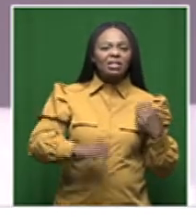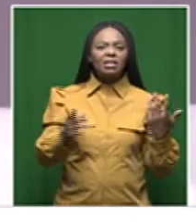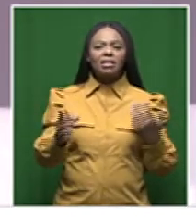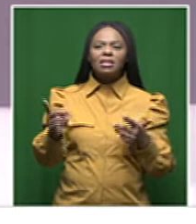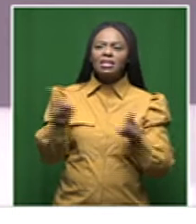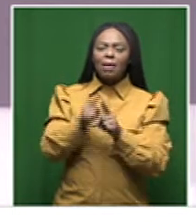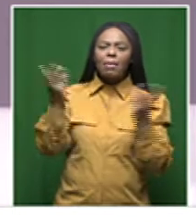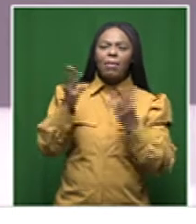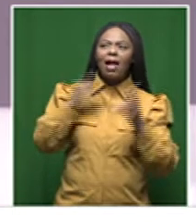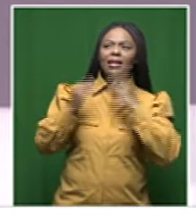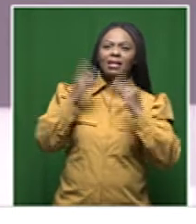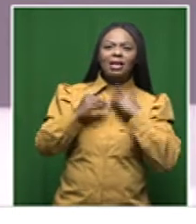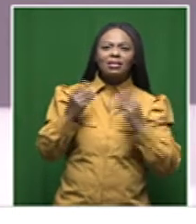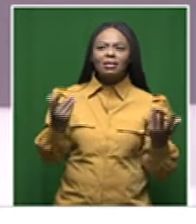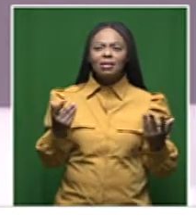they become